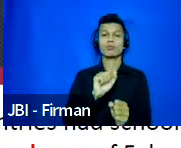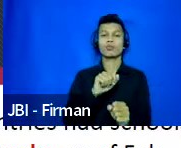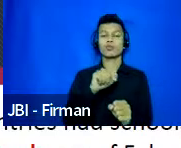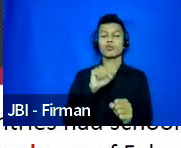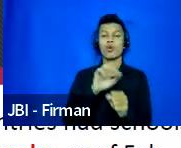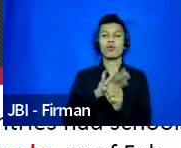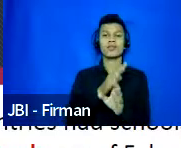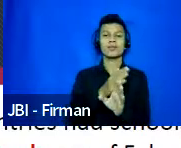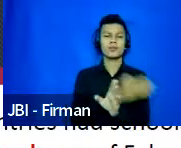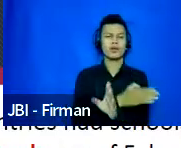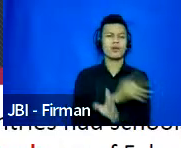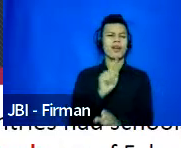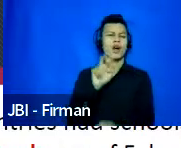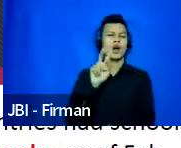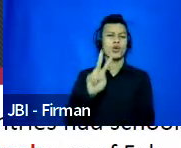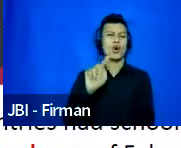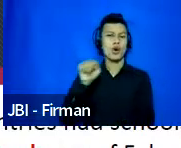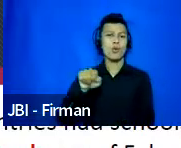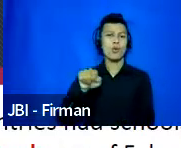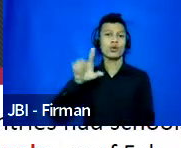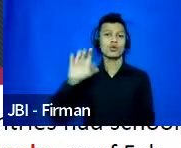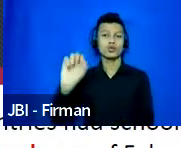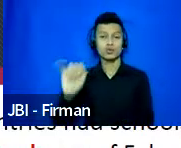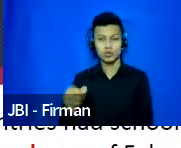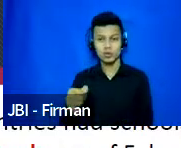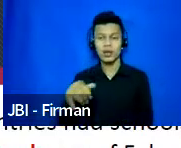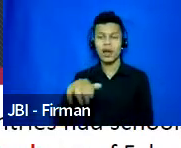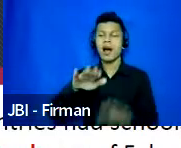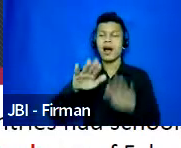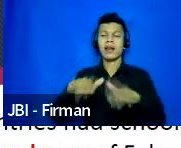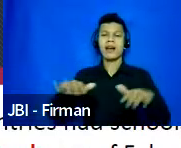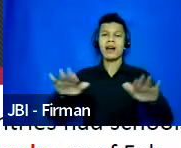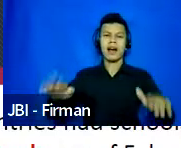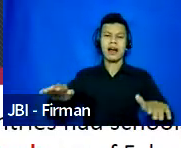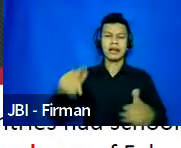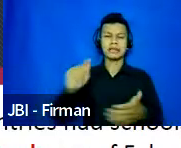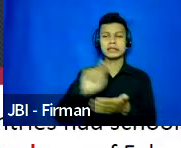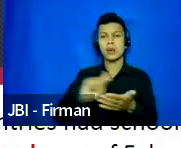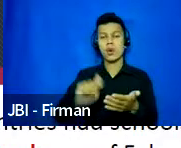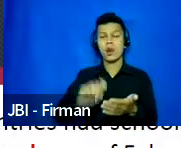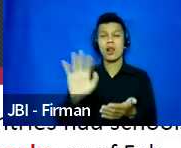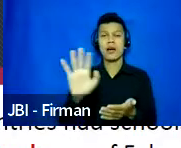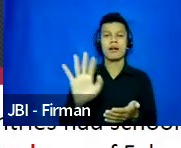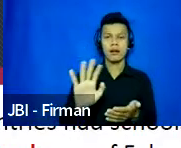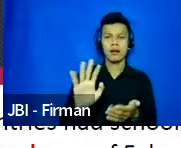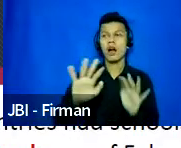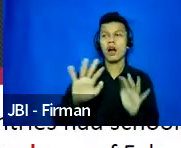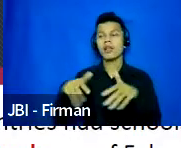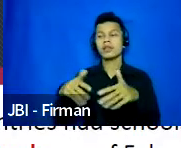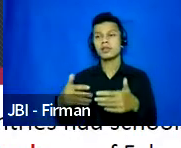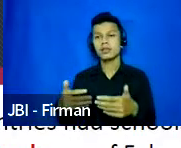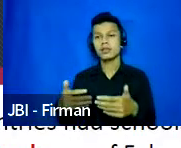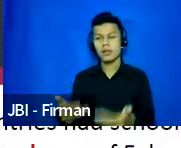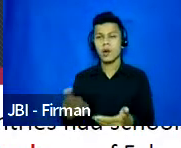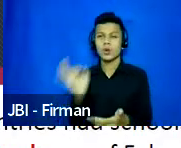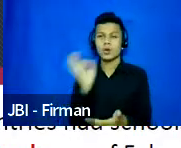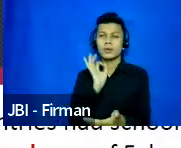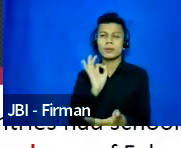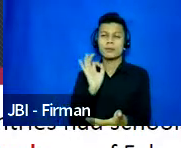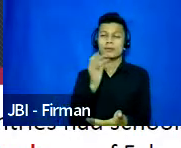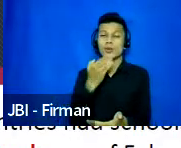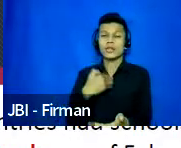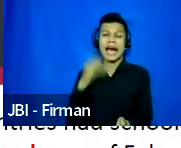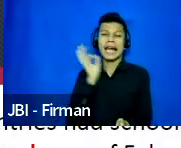million additional children who were in school before who are at risk of not re-enrolling due to school